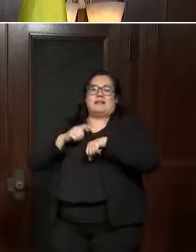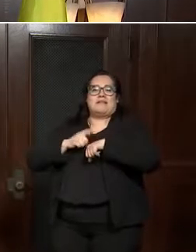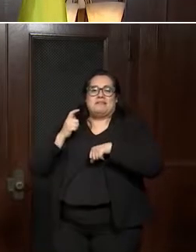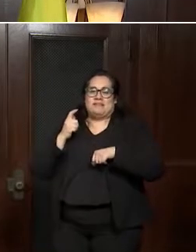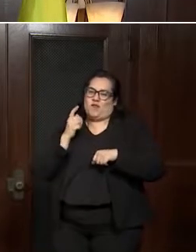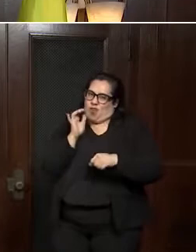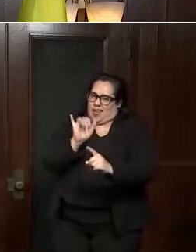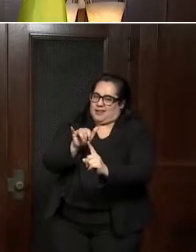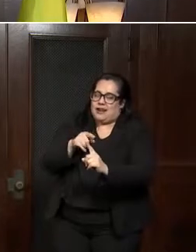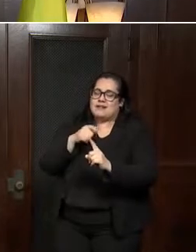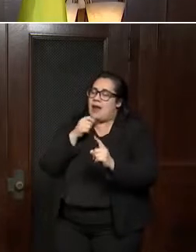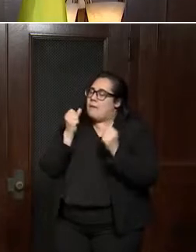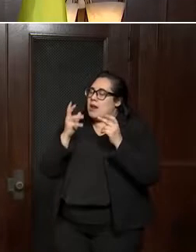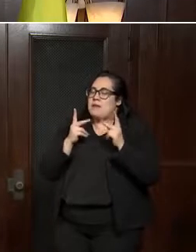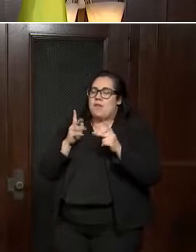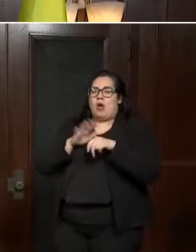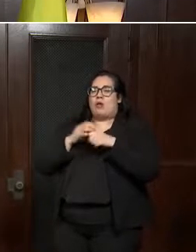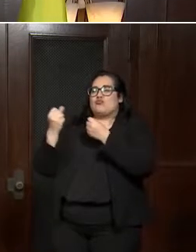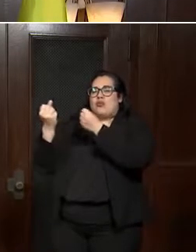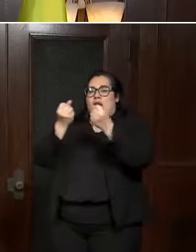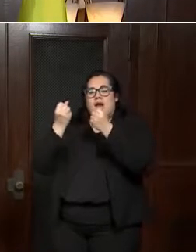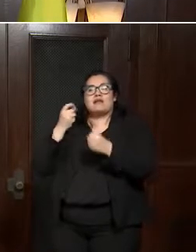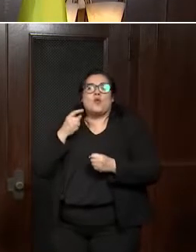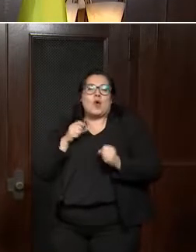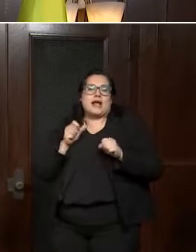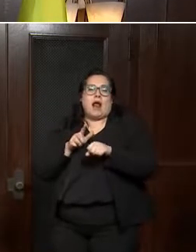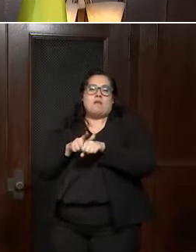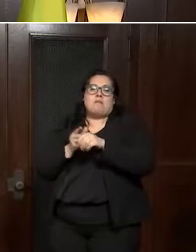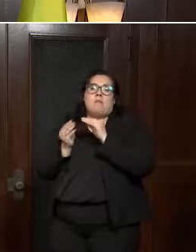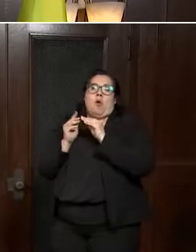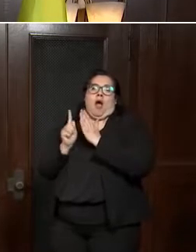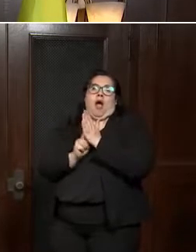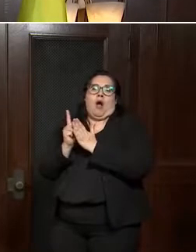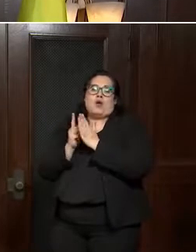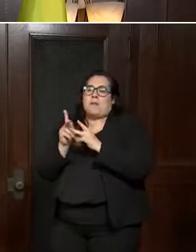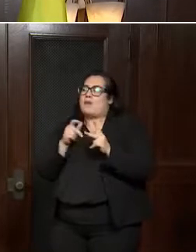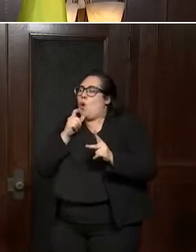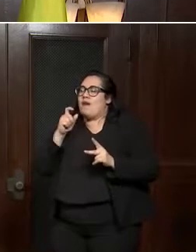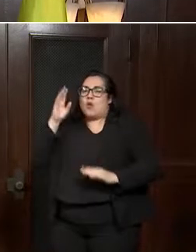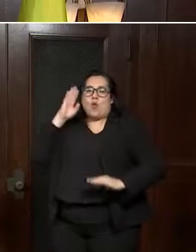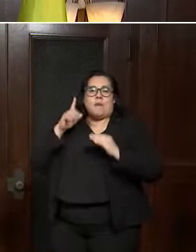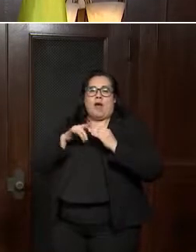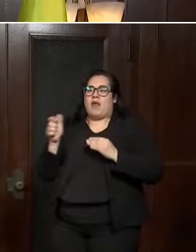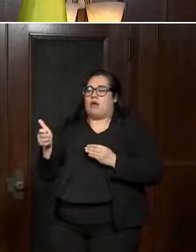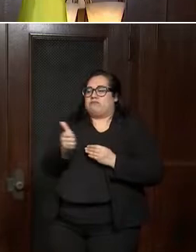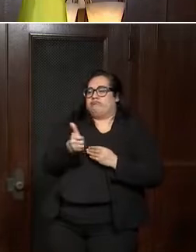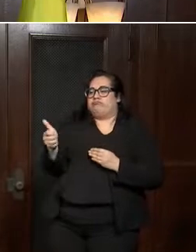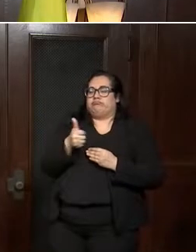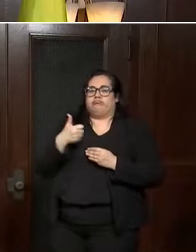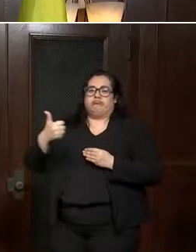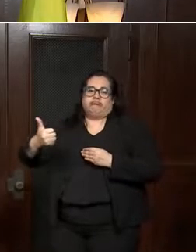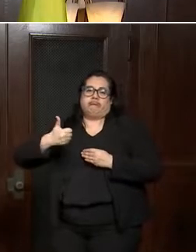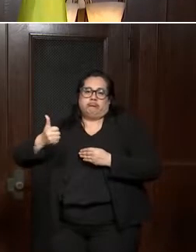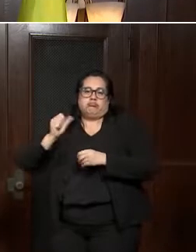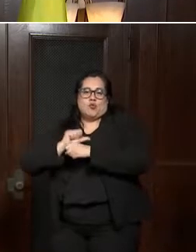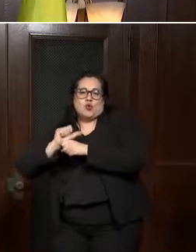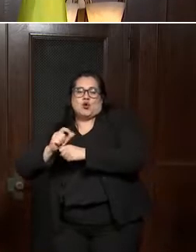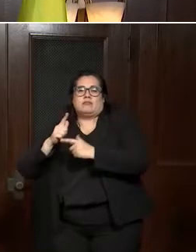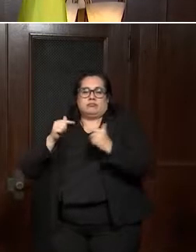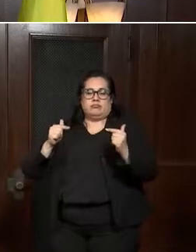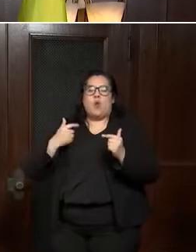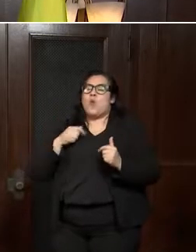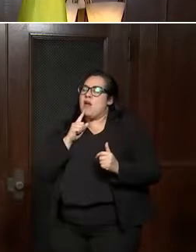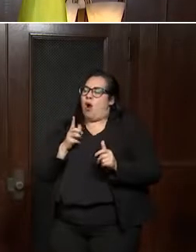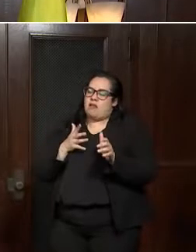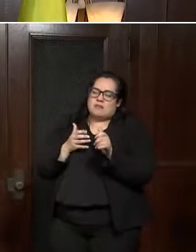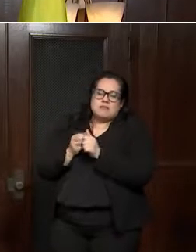least for that. Not a lot of people on the road, so we can do longer hours, and people don't have to worry about their commute. So we are absolutely accelerating that,